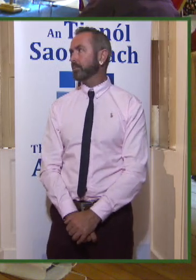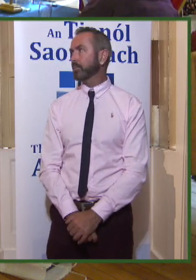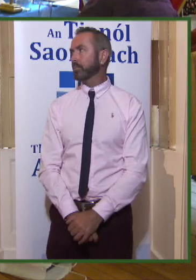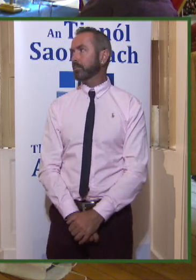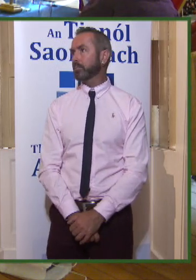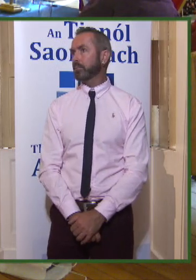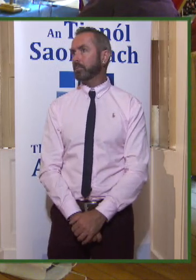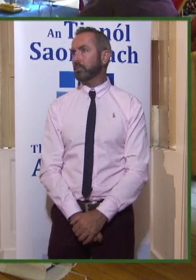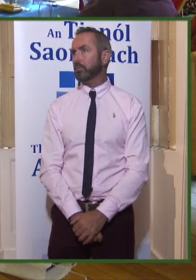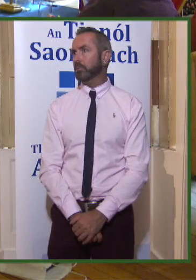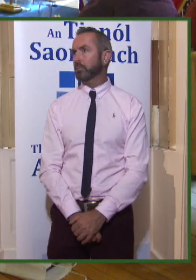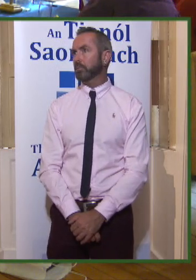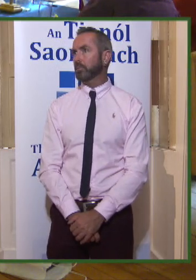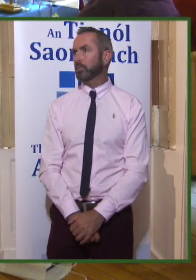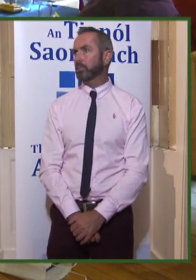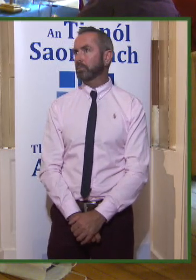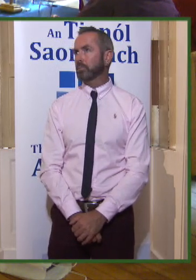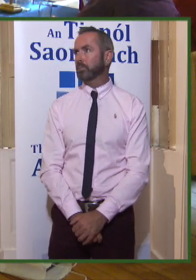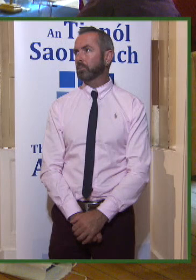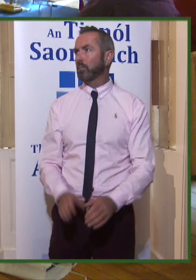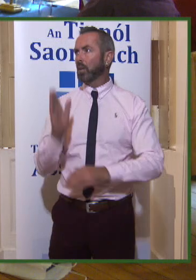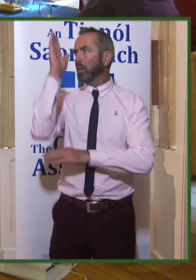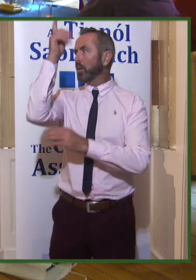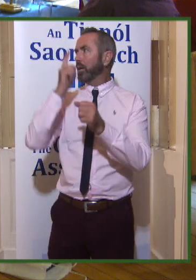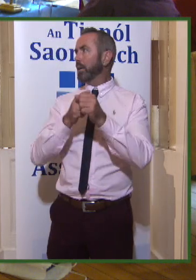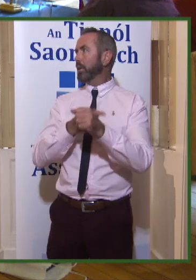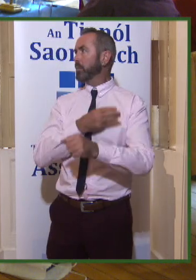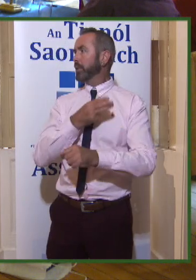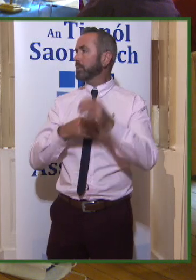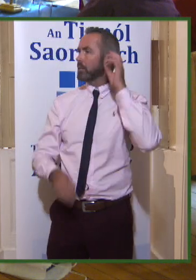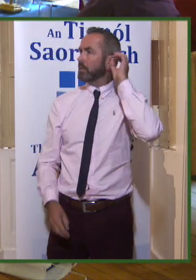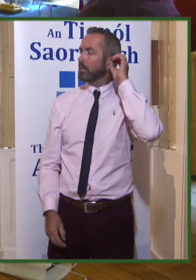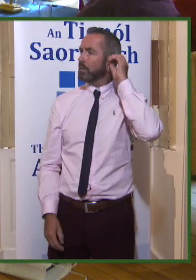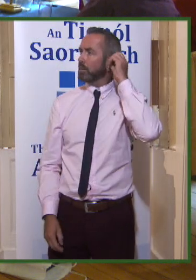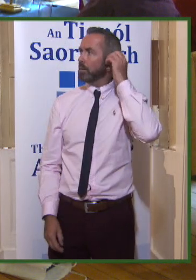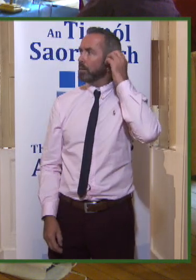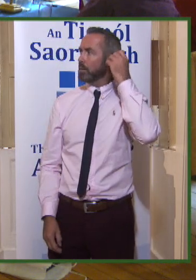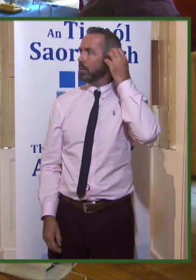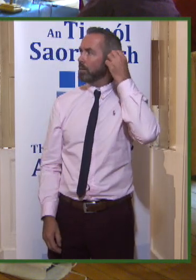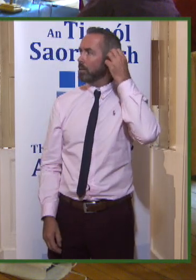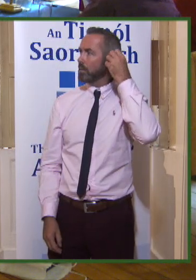14. I got 16. Sorry. I got 16. Show hands again, please. I got 16 there.